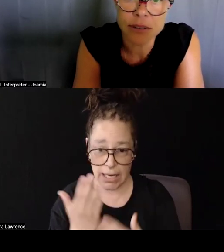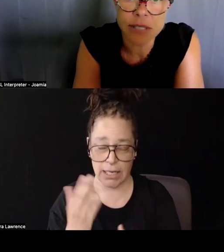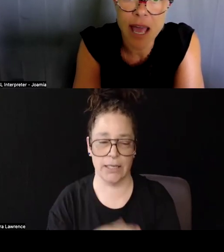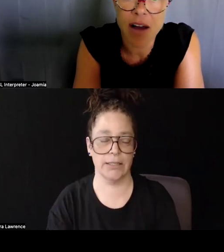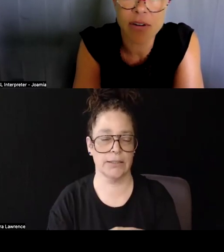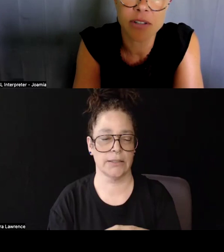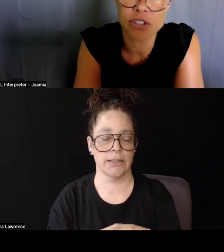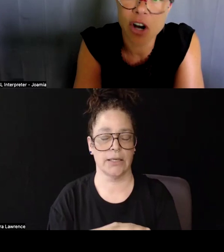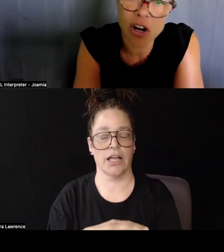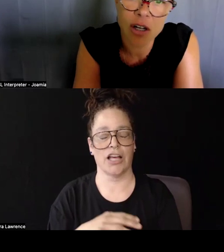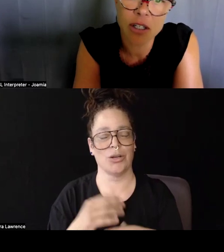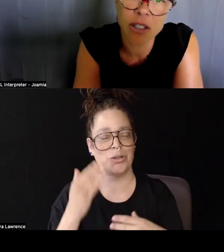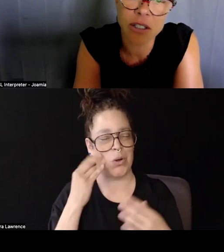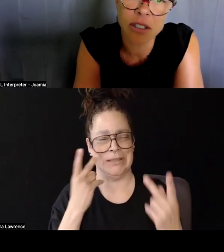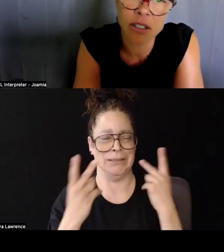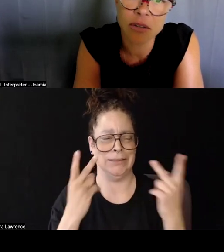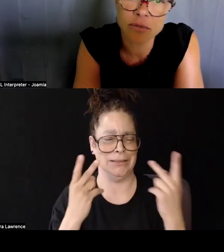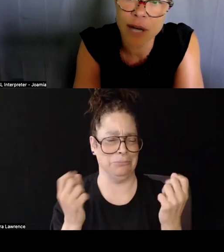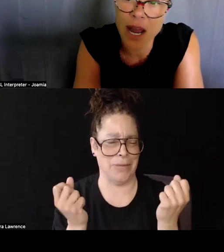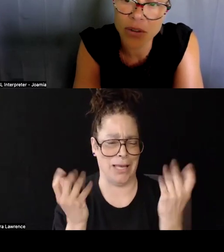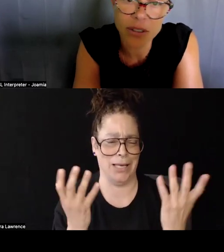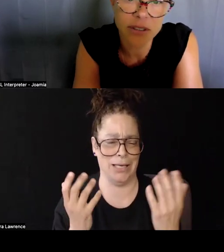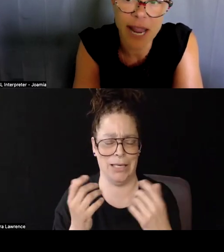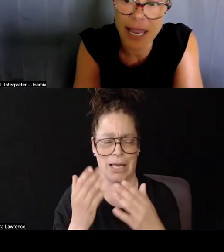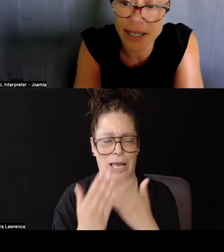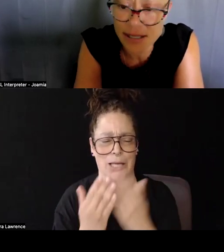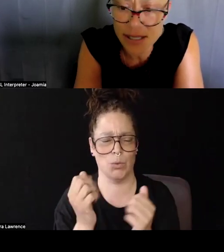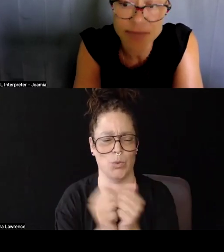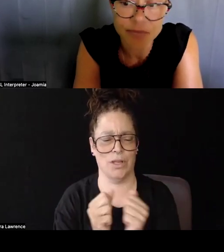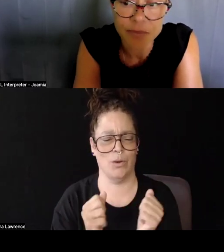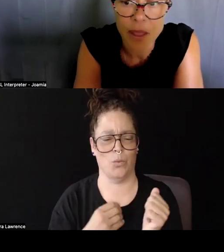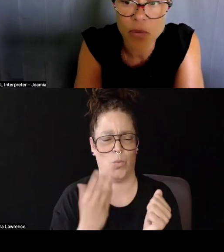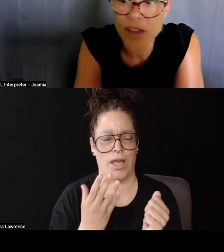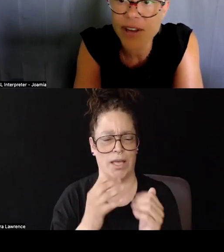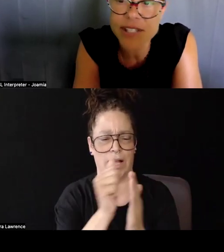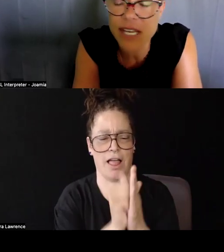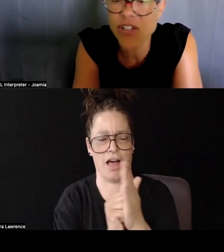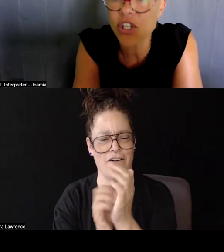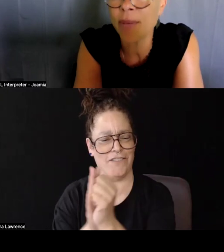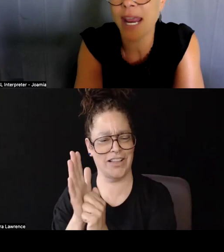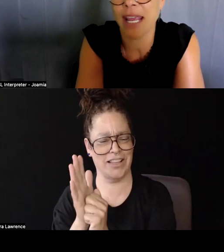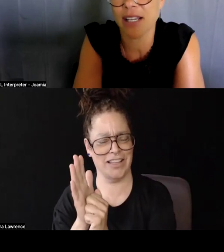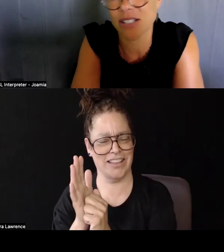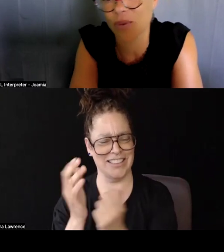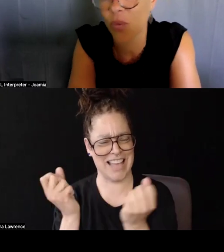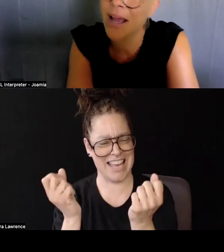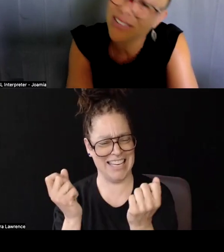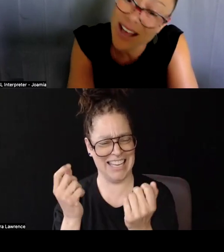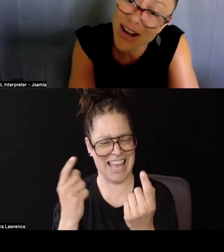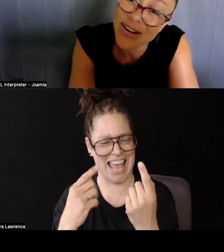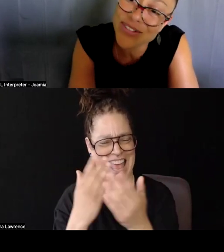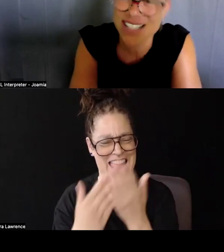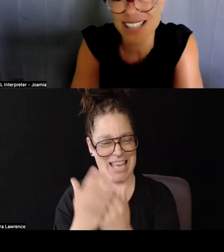to have dark brown hands we've seen so many hands with